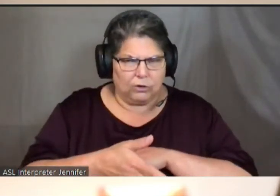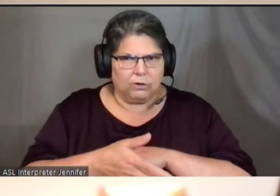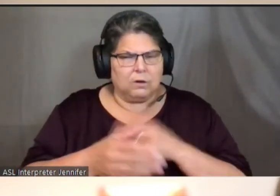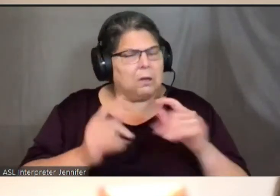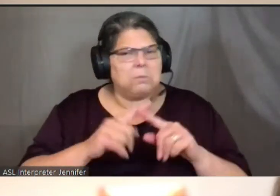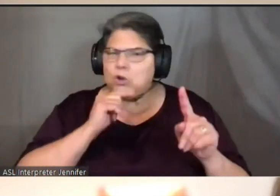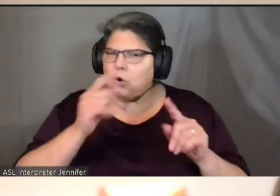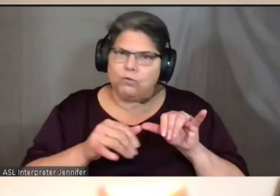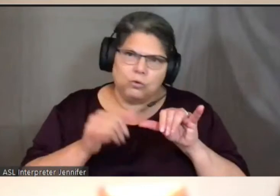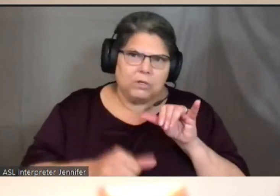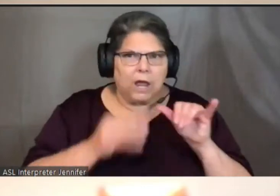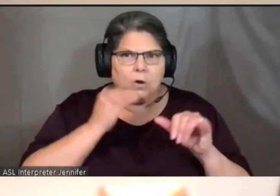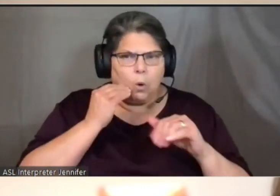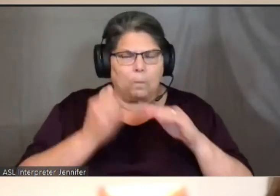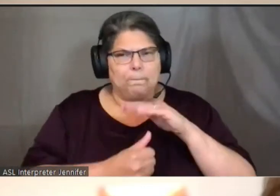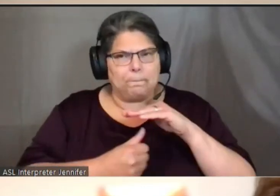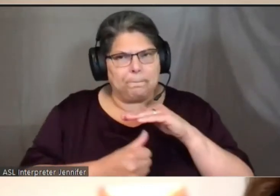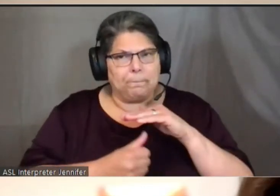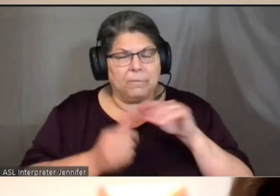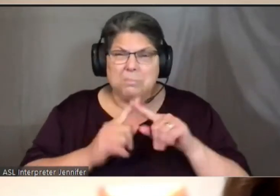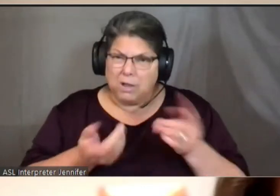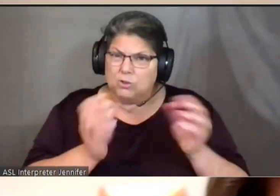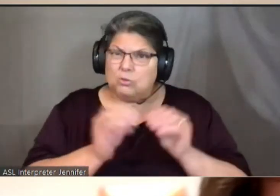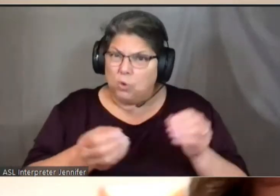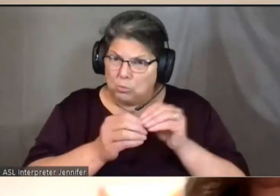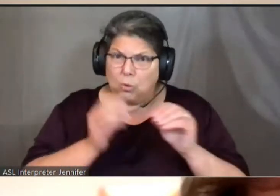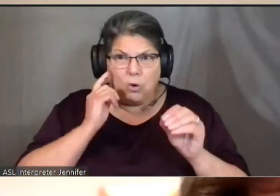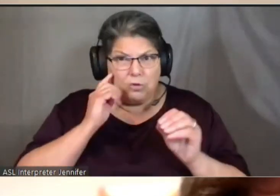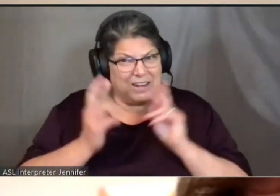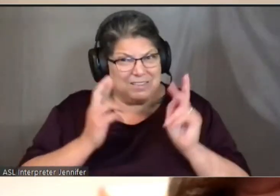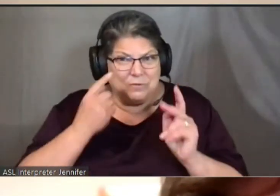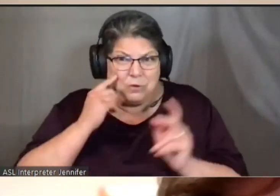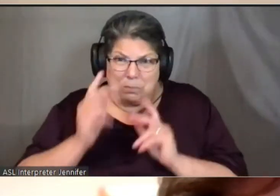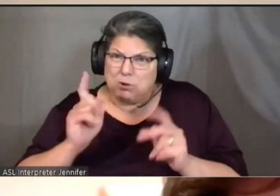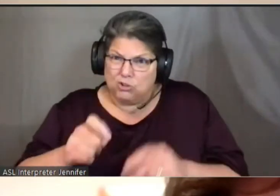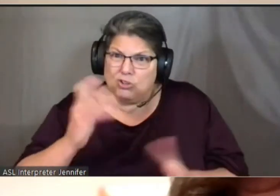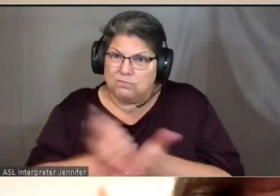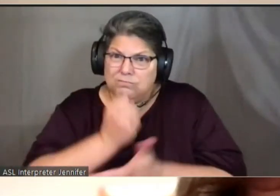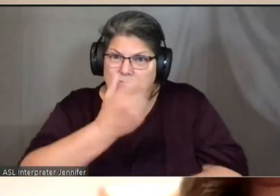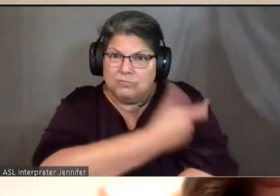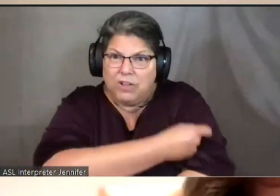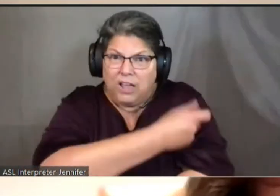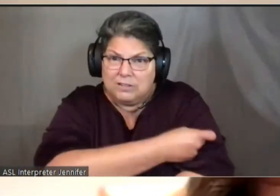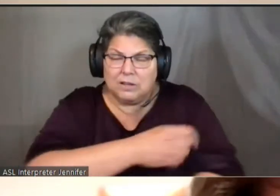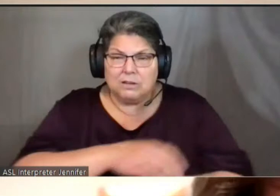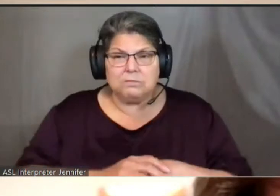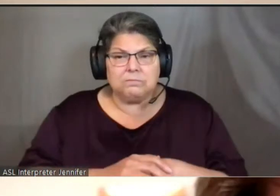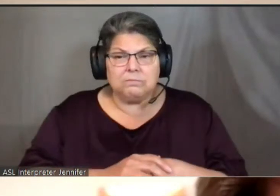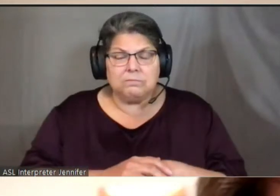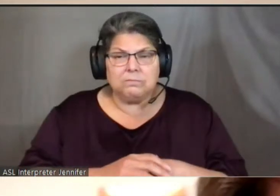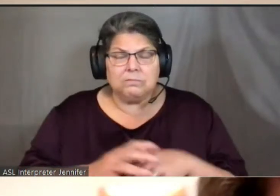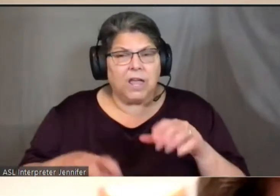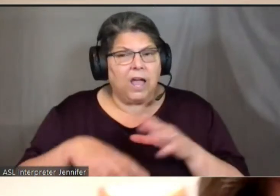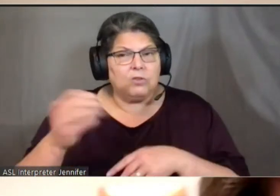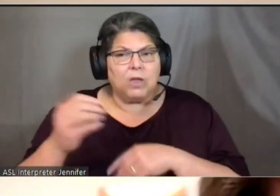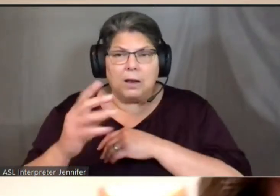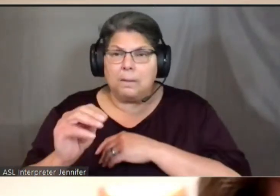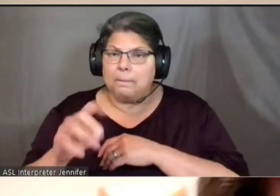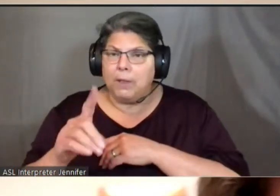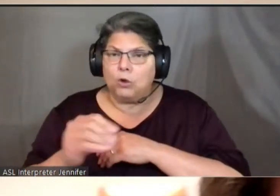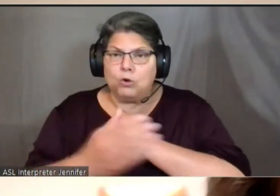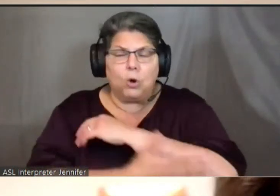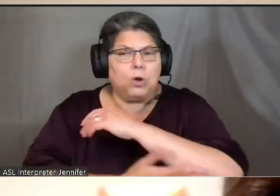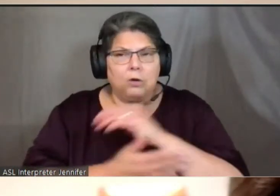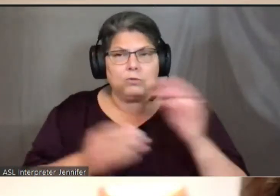for people to be vaccinated. Outbreaks in Mendocino County, we have none that are open at this time and no